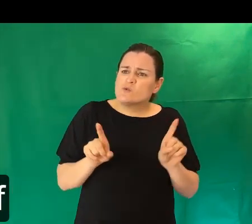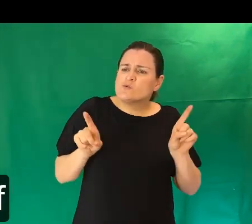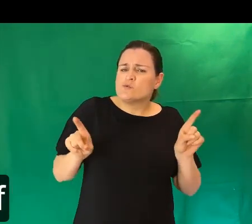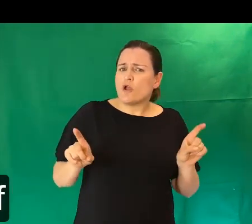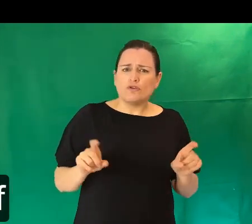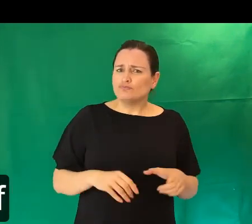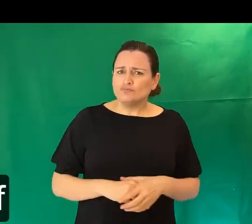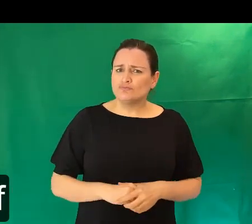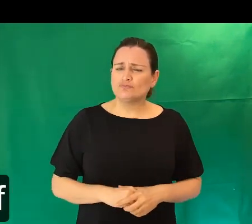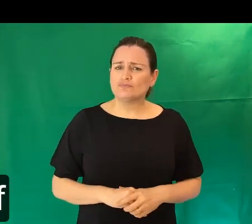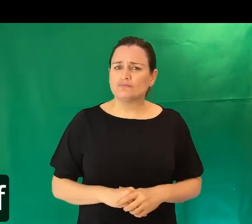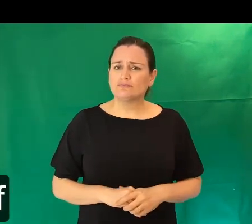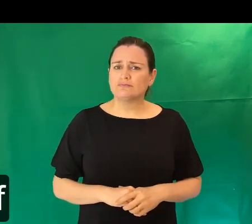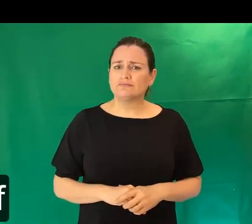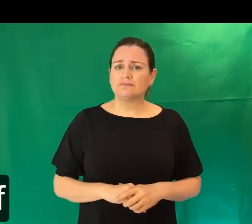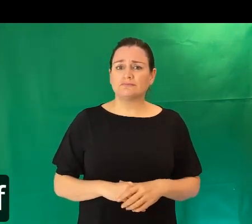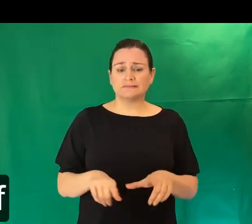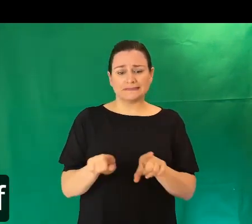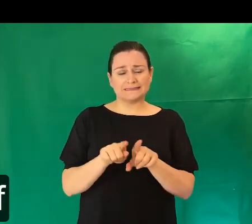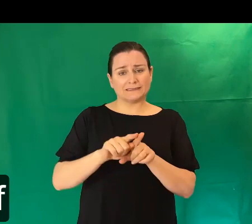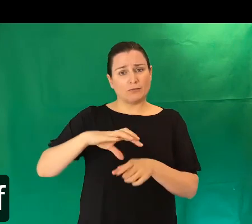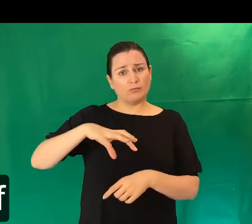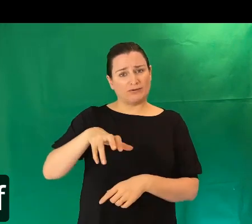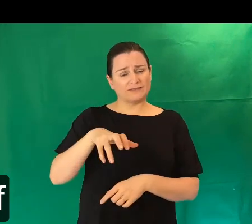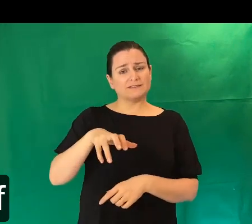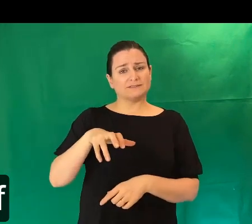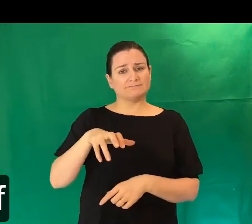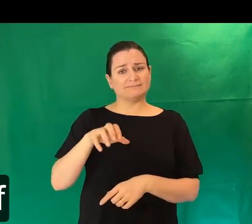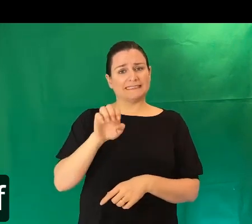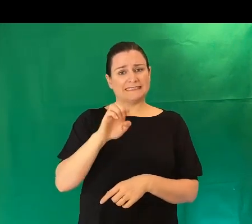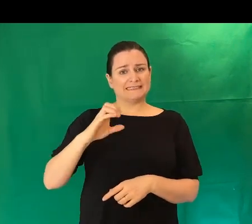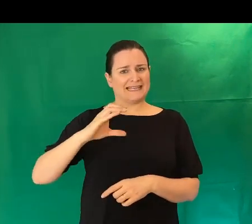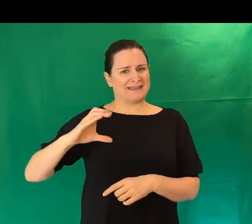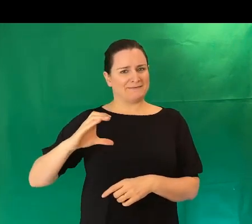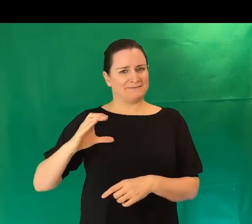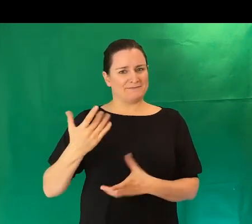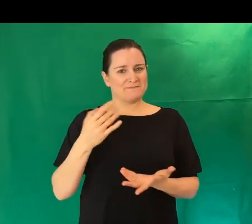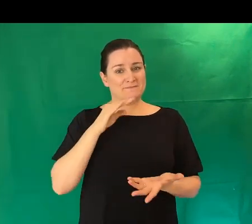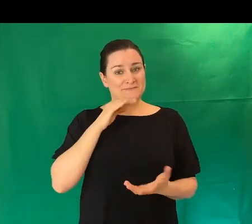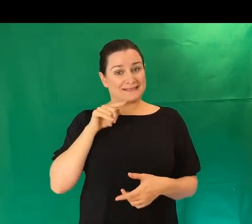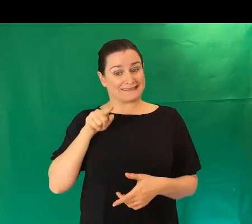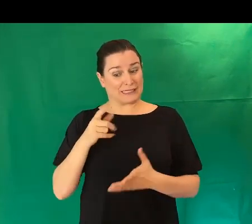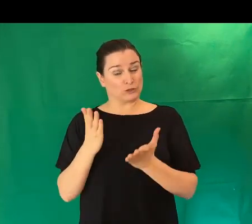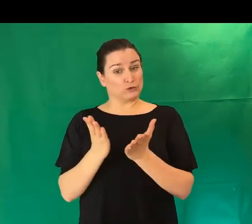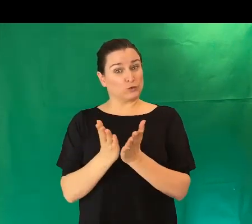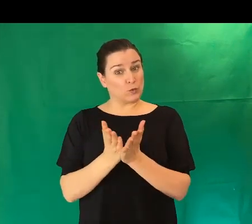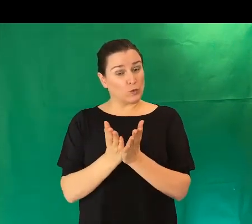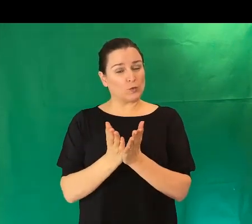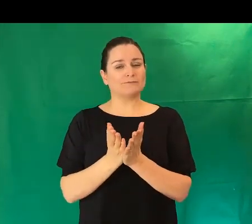Eastern Cape, confirming this idea of schoolization.